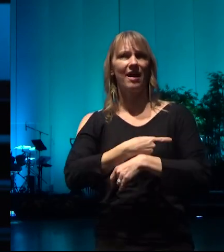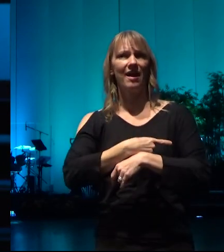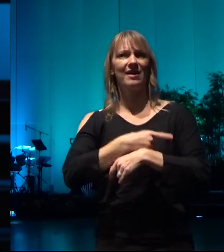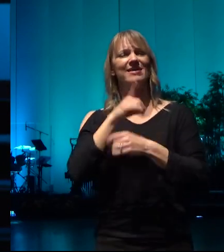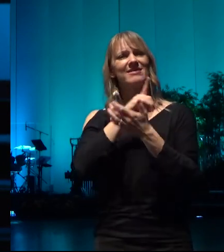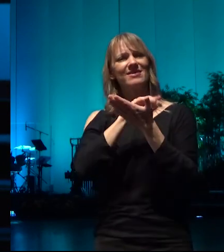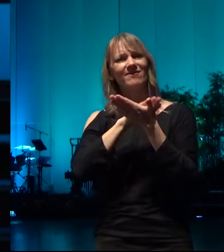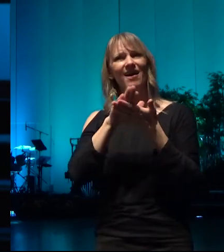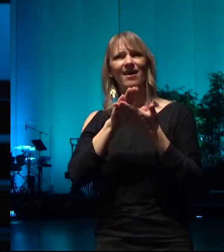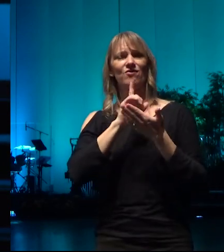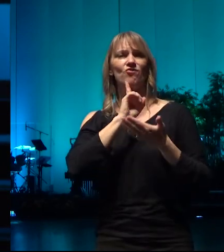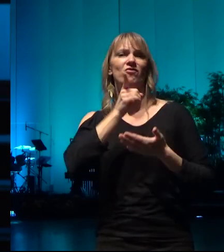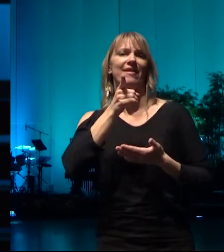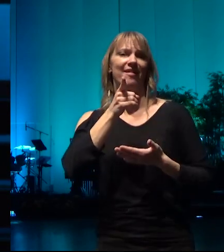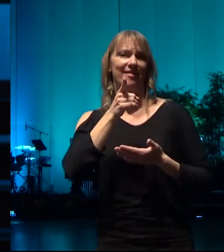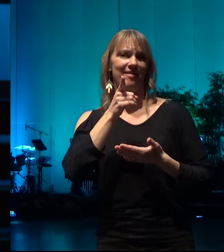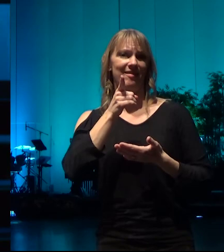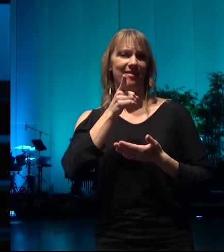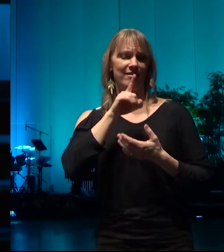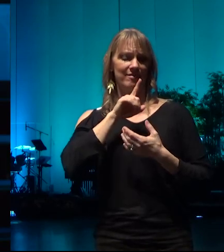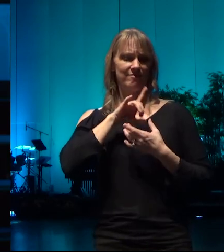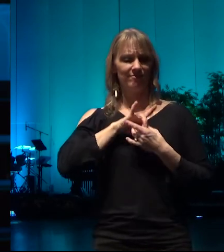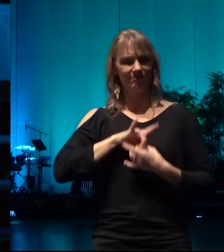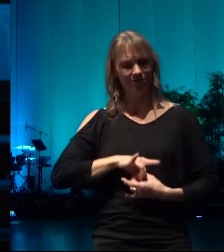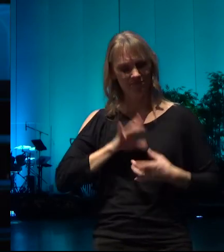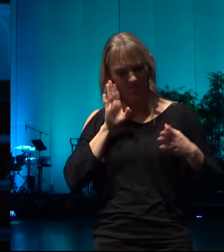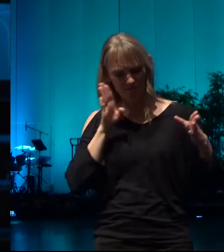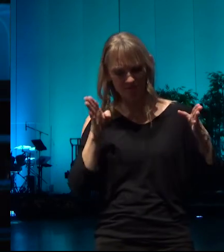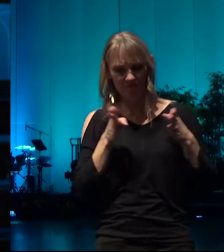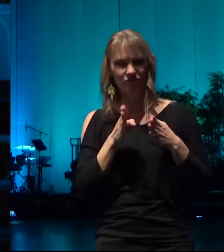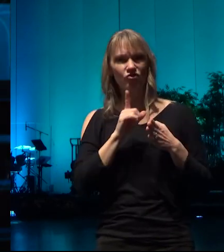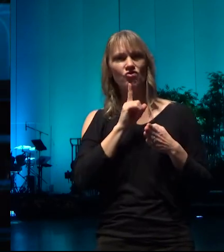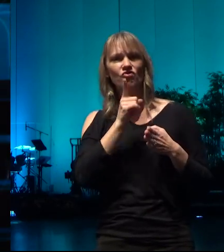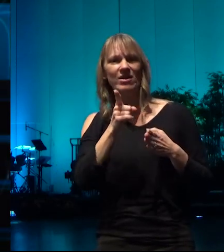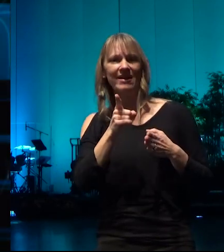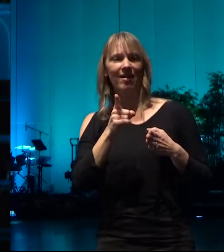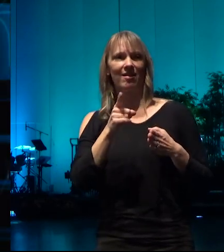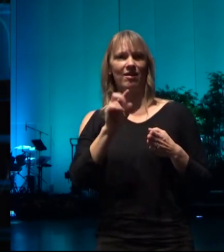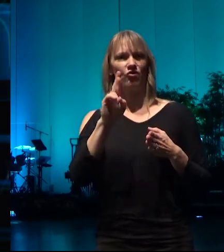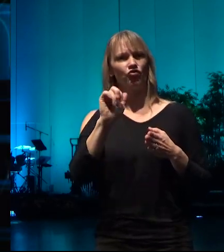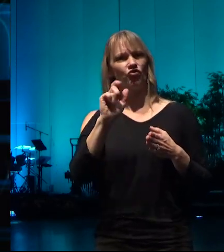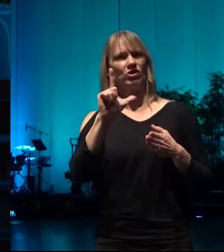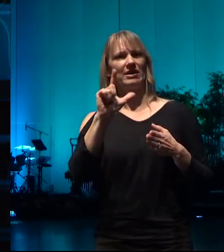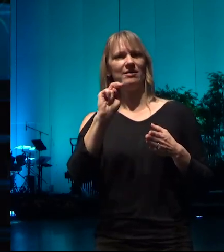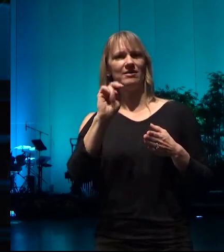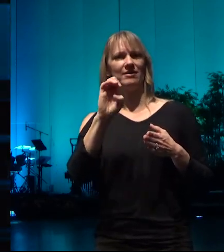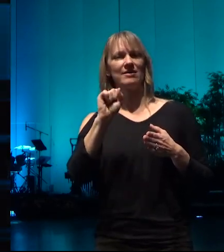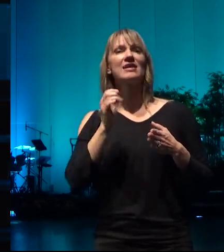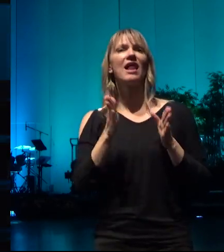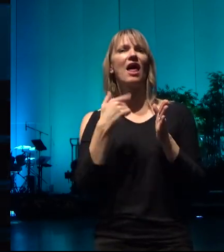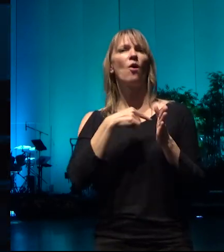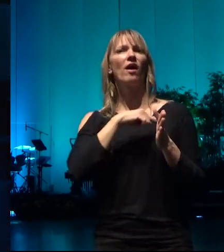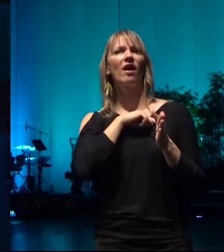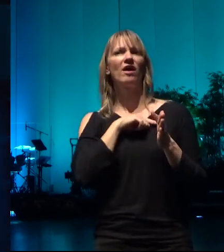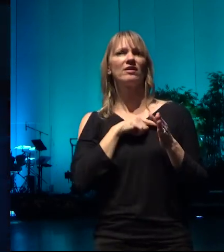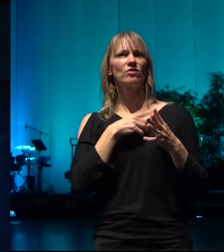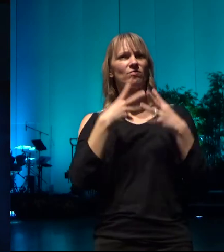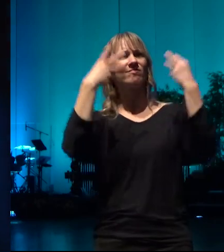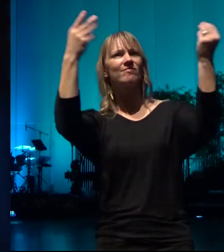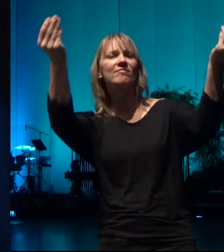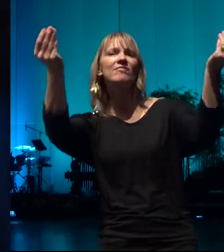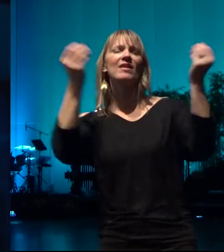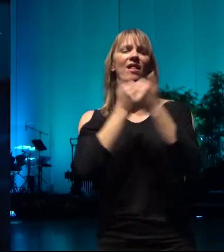with ourselves, allowing us to step through that gate and make real connections this